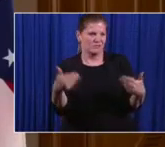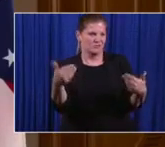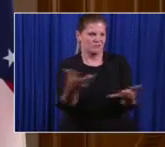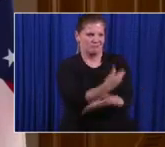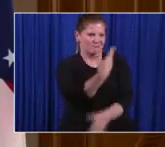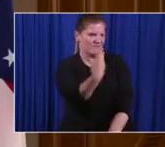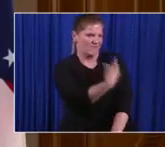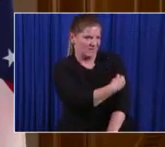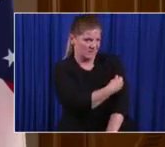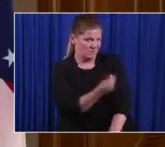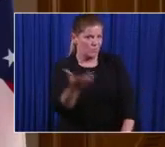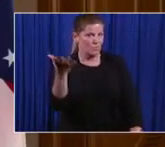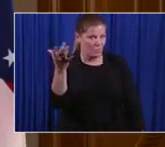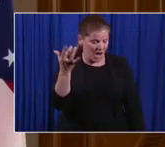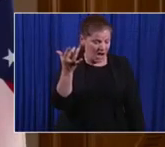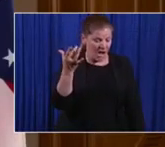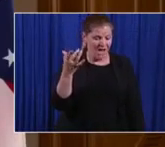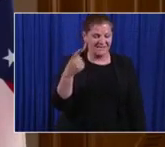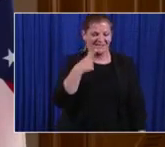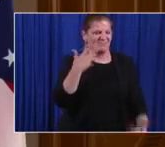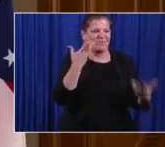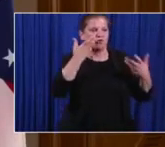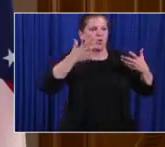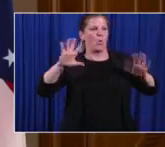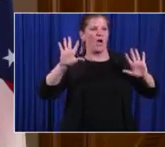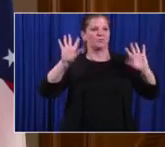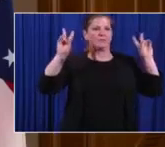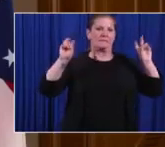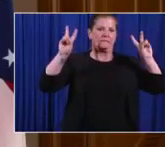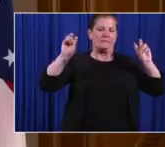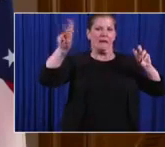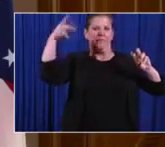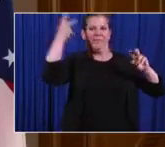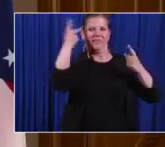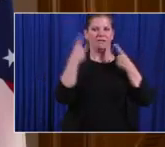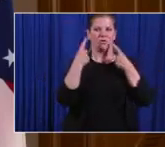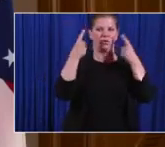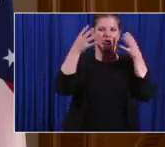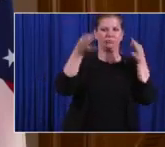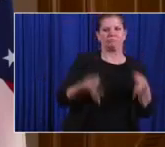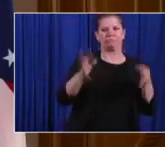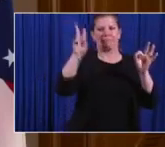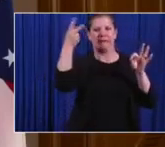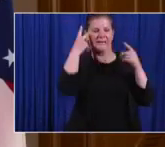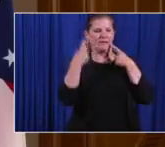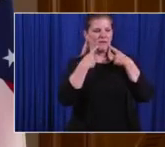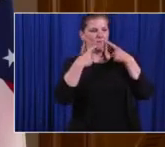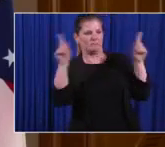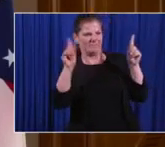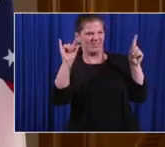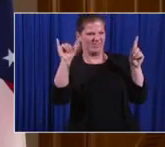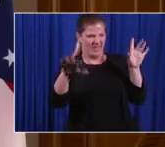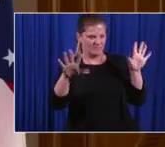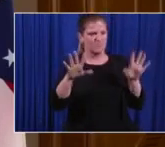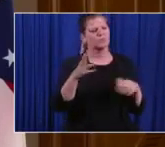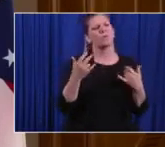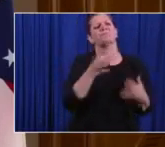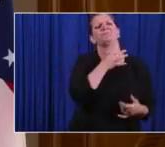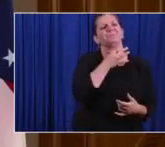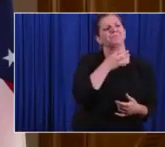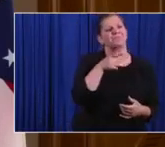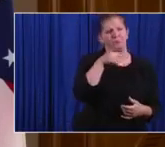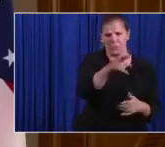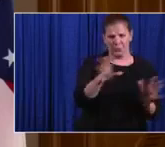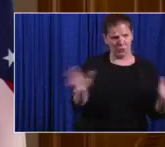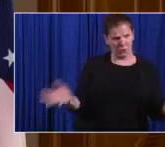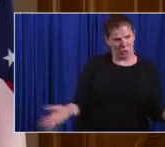want to make a political statement or kind of wade into that argument. Are you encouraging school administrators to,